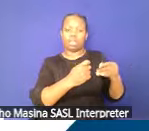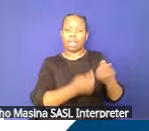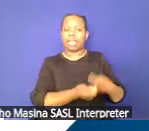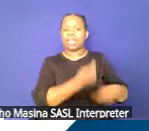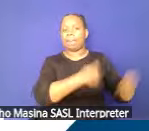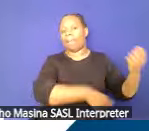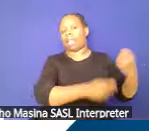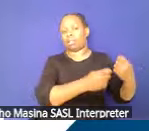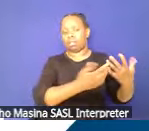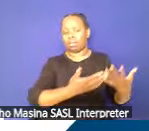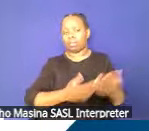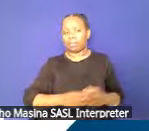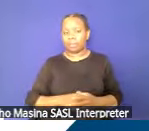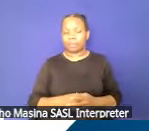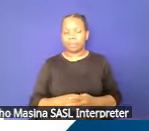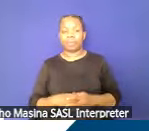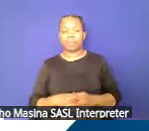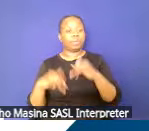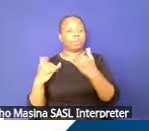Now,